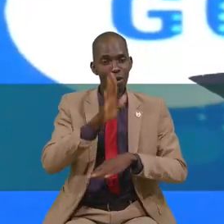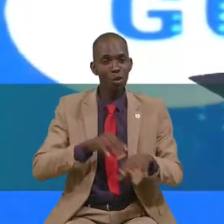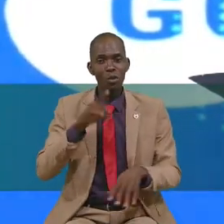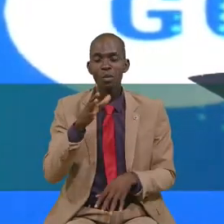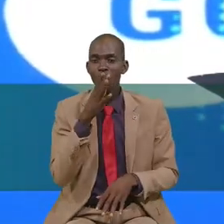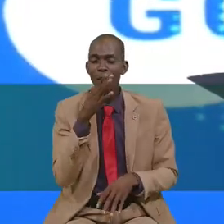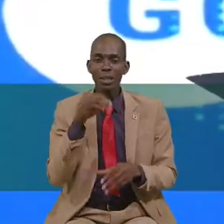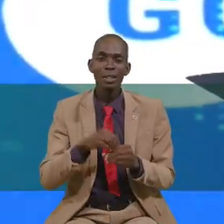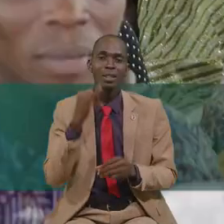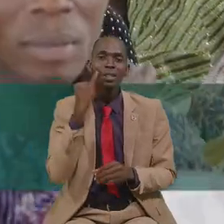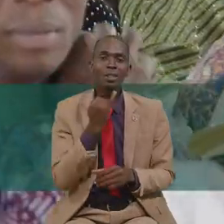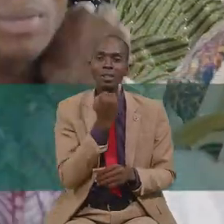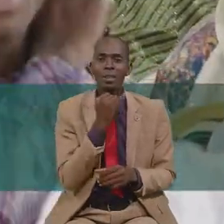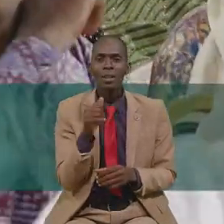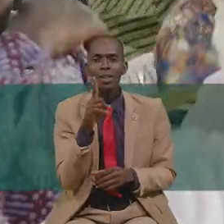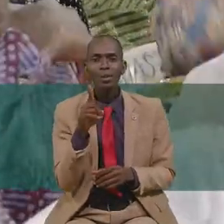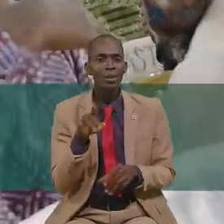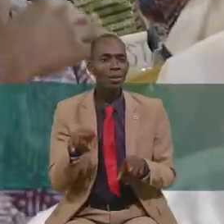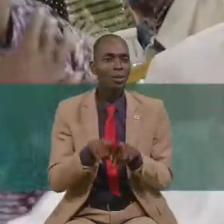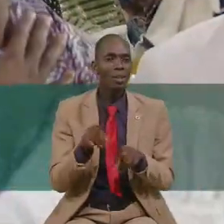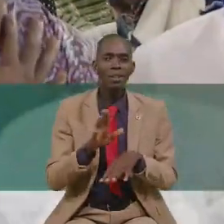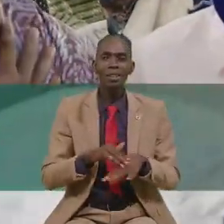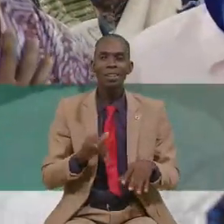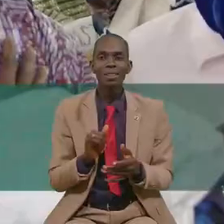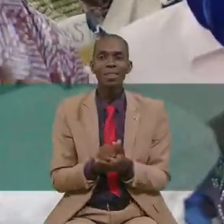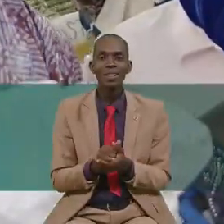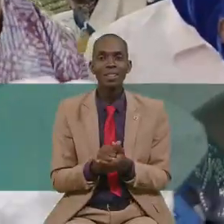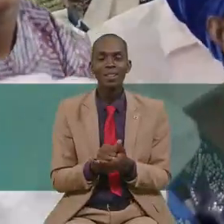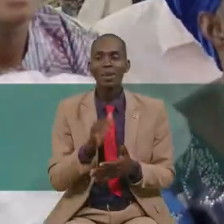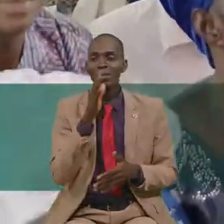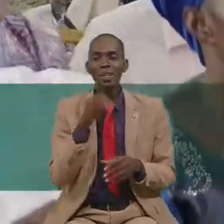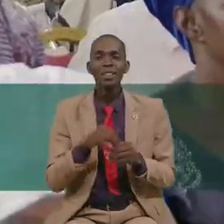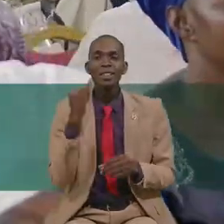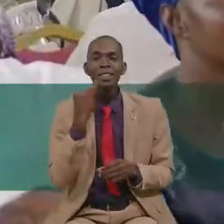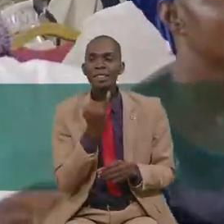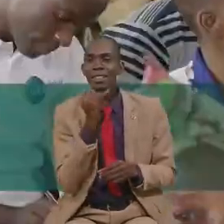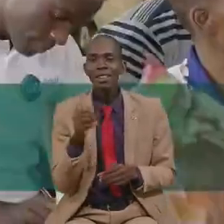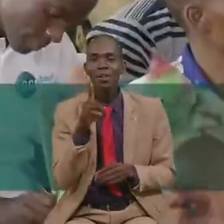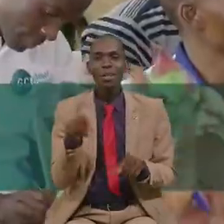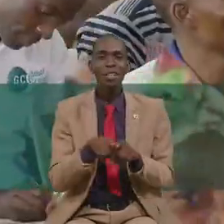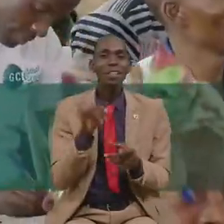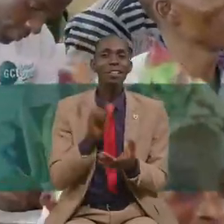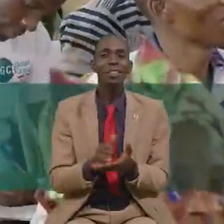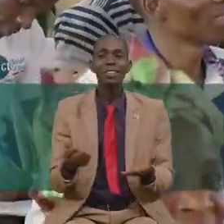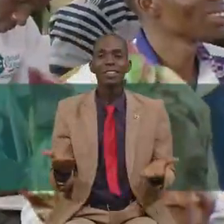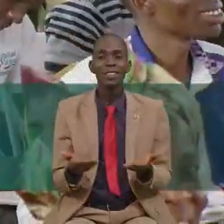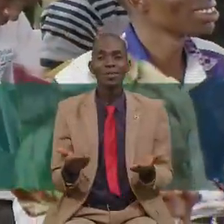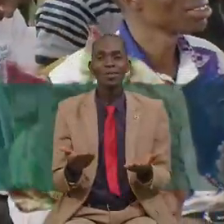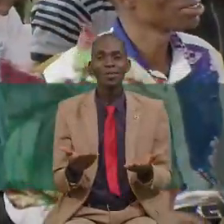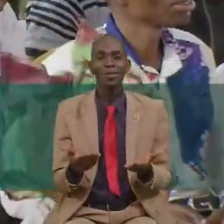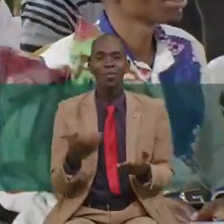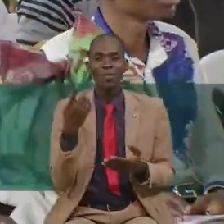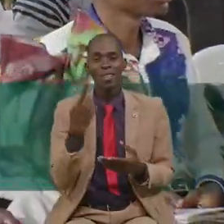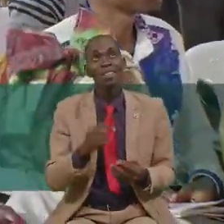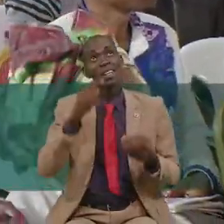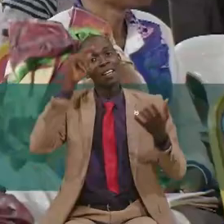Israel. Anybody there? Mother in Israel. I said anybody there? The expectation